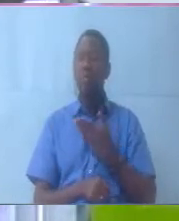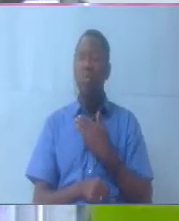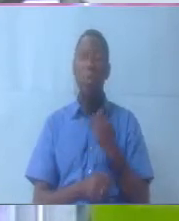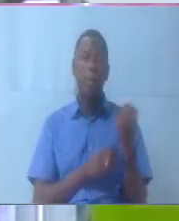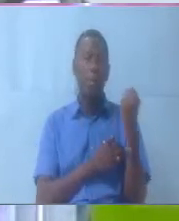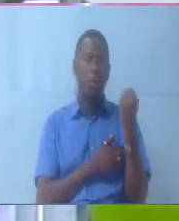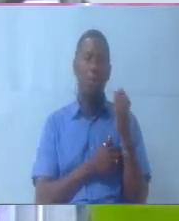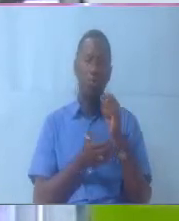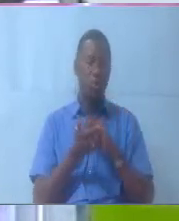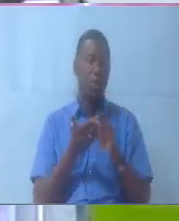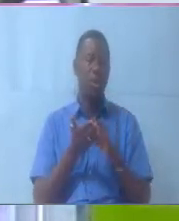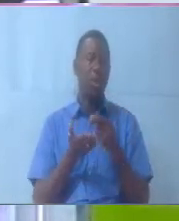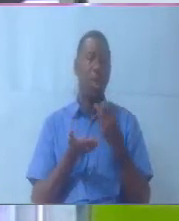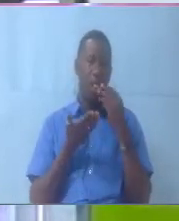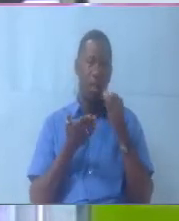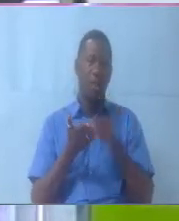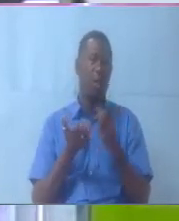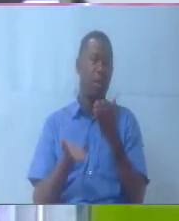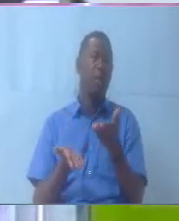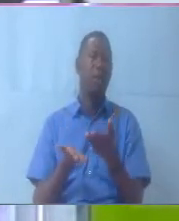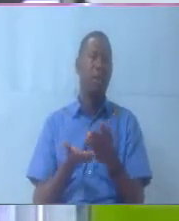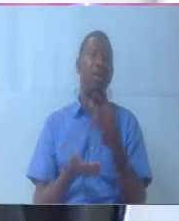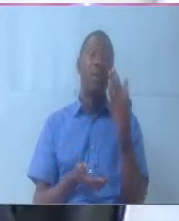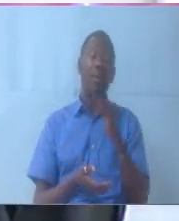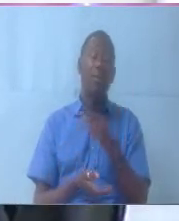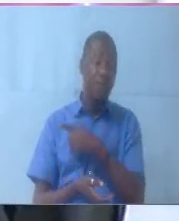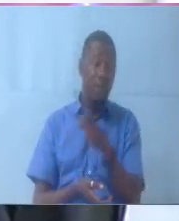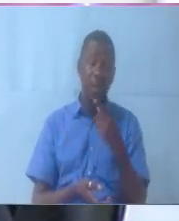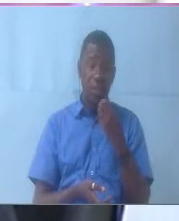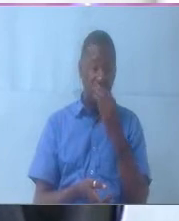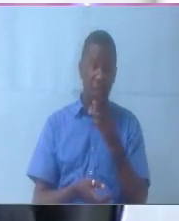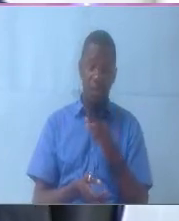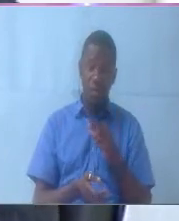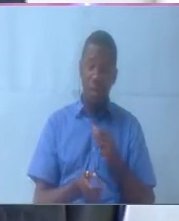were directed to do so. Ministry